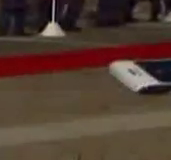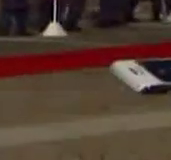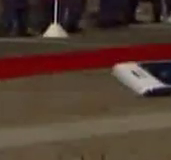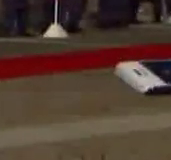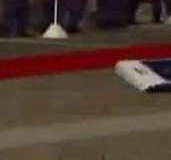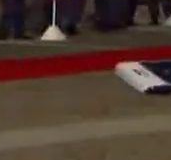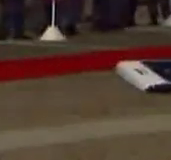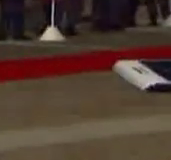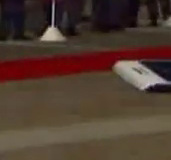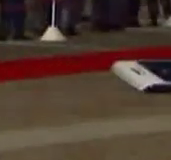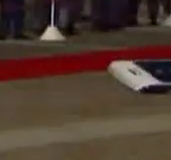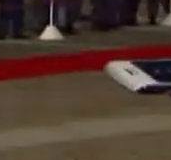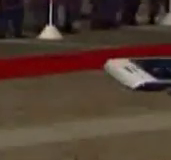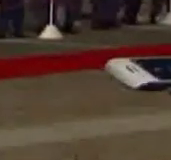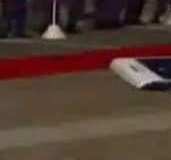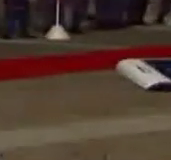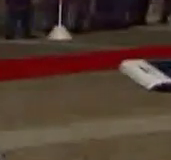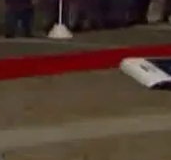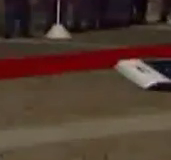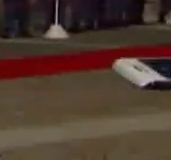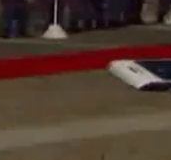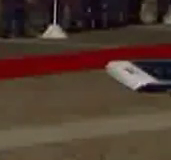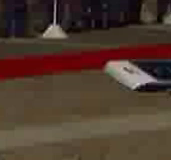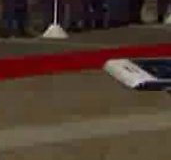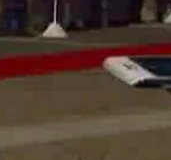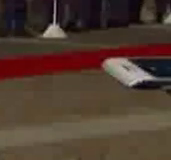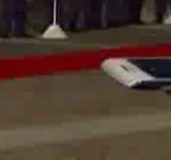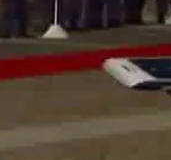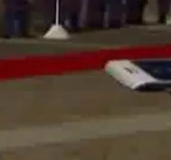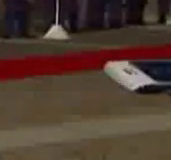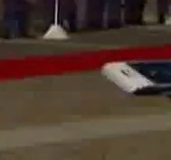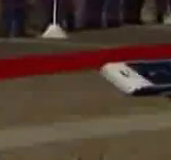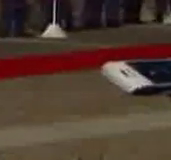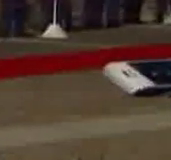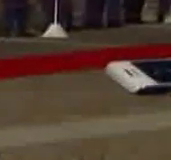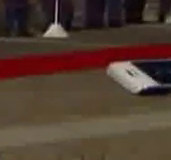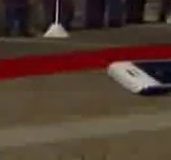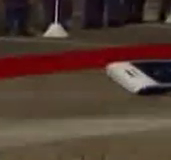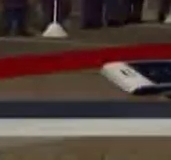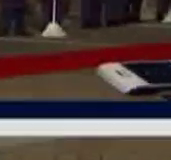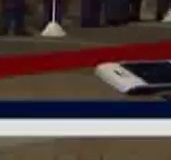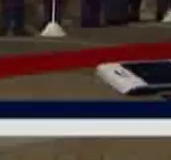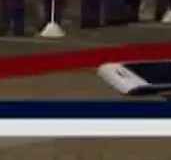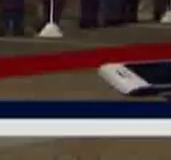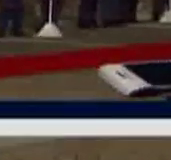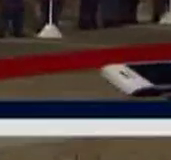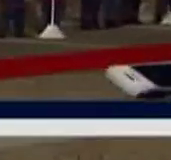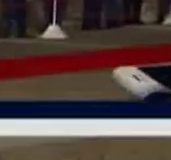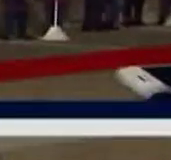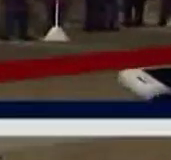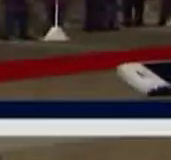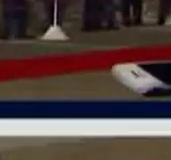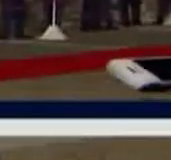new, something exciting that would really get us out of these economic problems. If I must try to be positive, he emphasized the development plan, that's